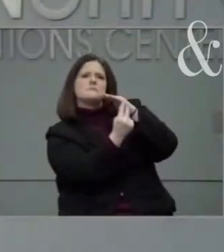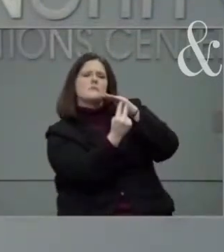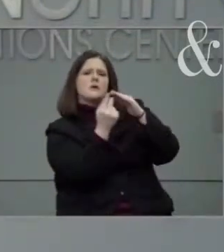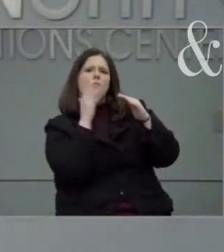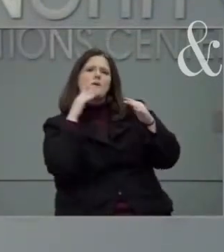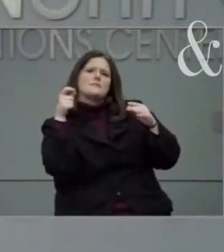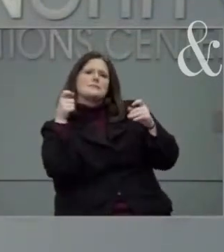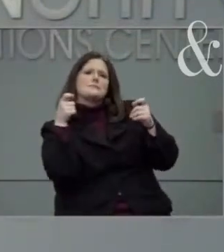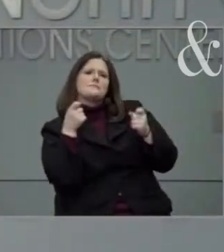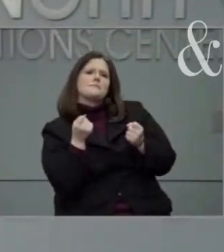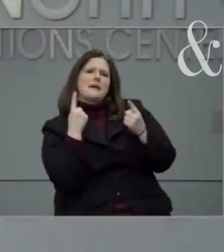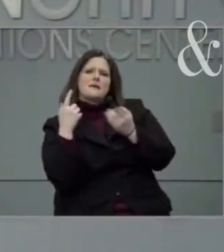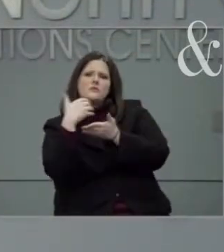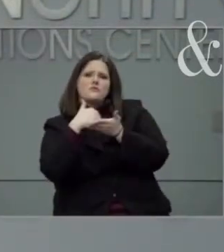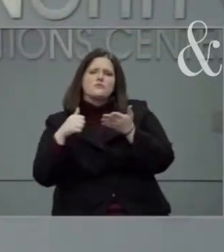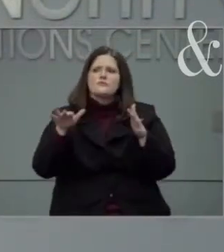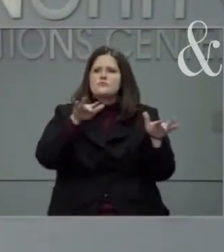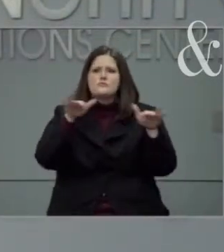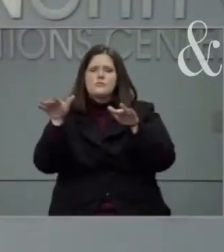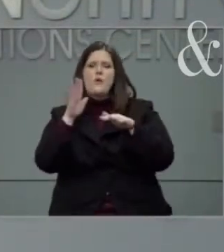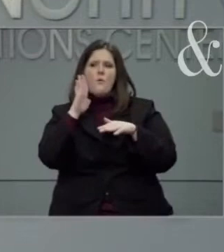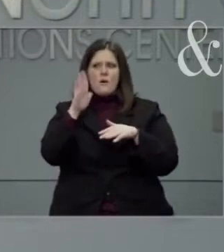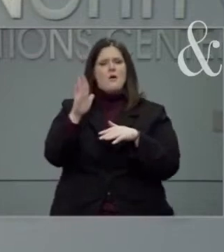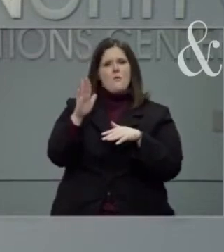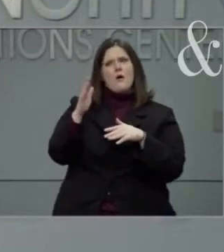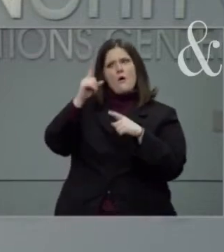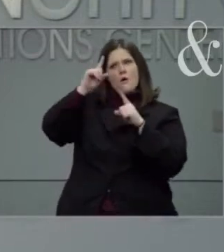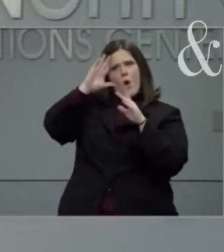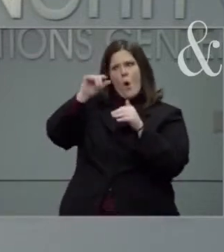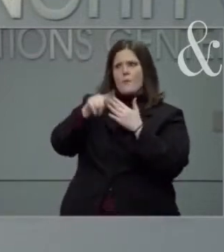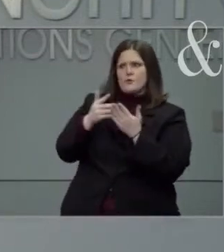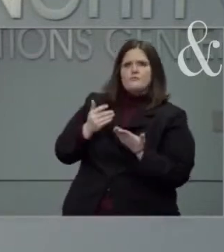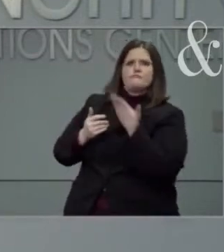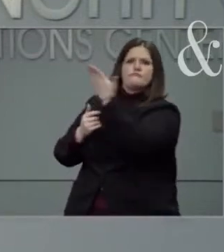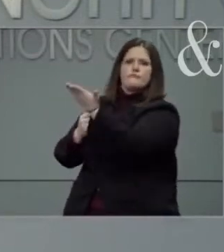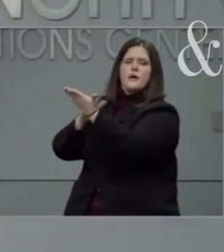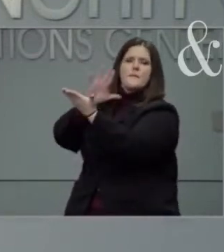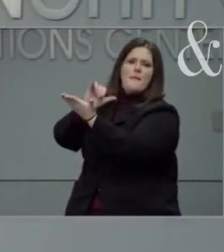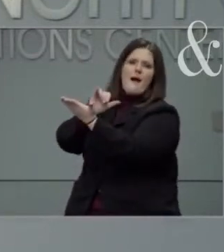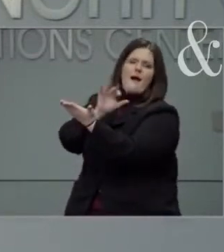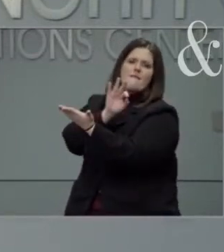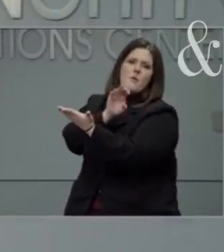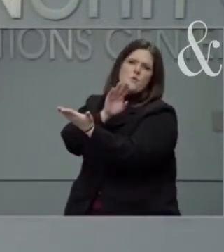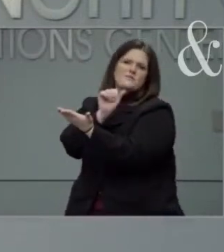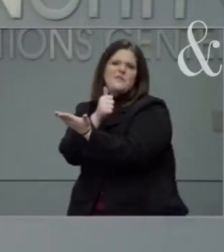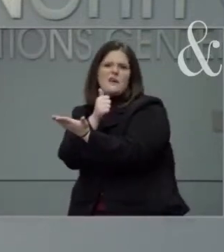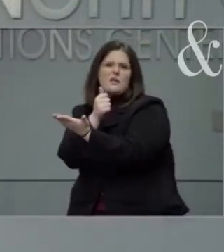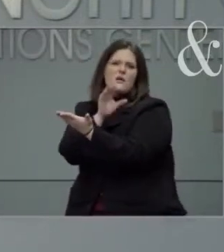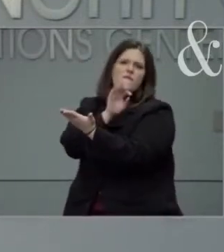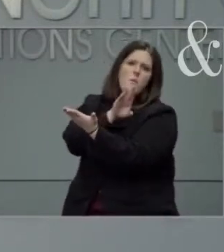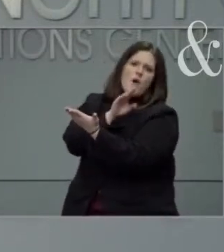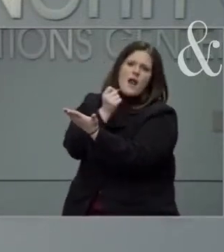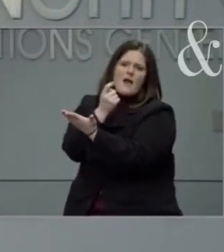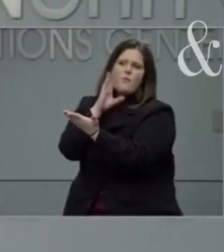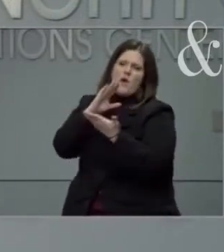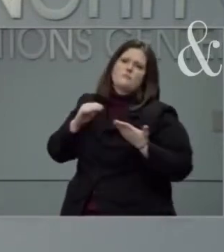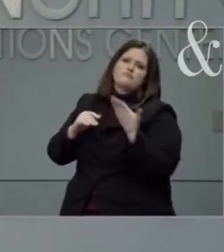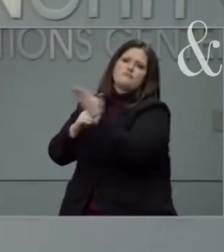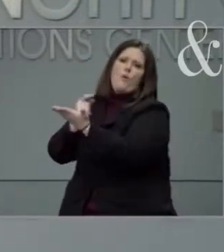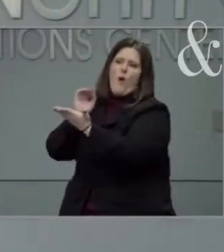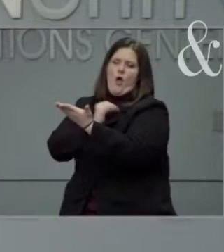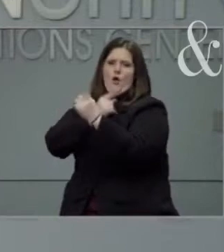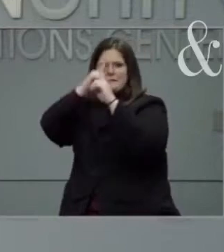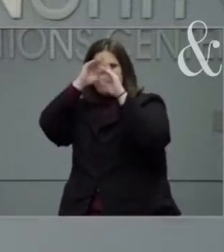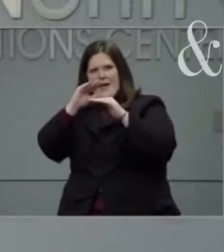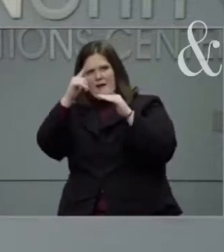be completed. Our goal is by the end of next week, so by the February 10th or February 11th timeframe. That would